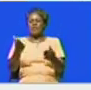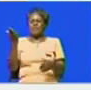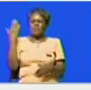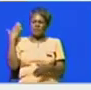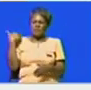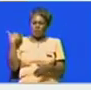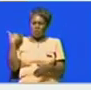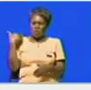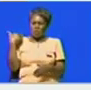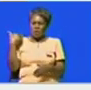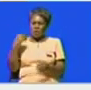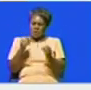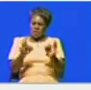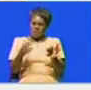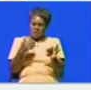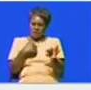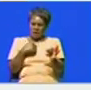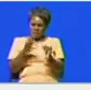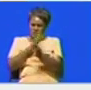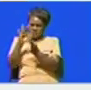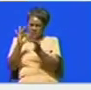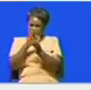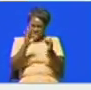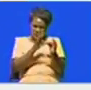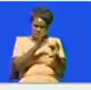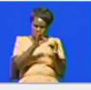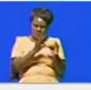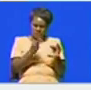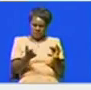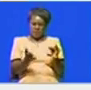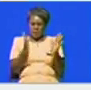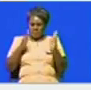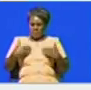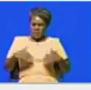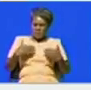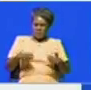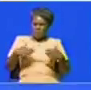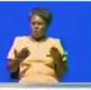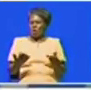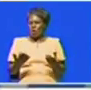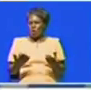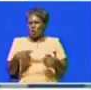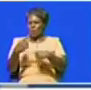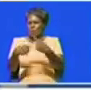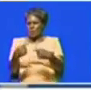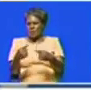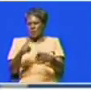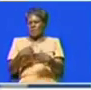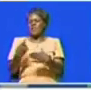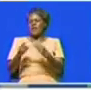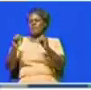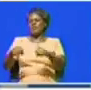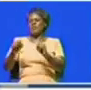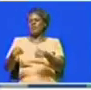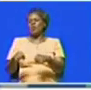earlier so that if there are such specific things, like you're saying, towards maybe personnel, towards whatever it is, the processes, then they are able